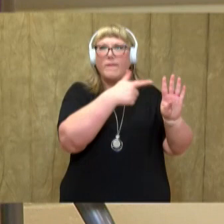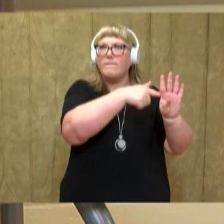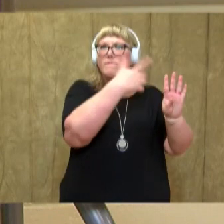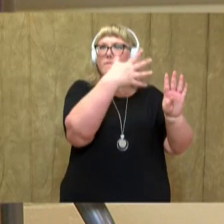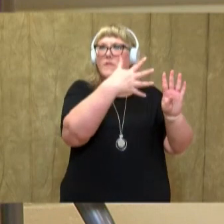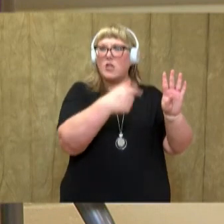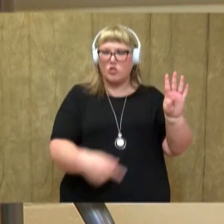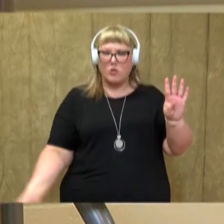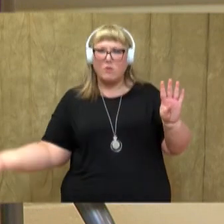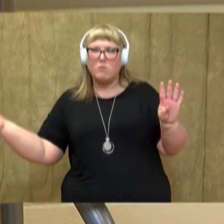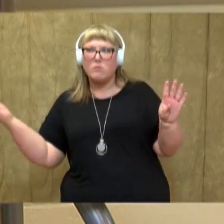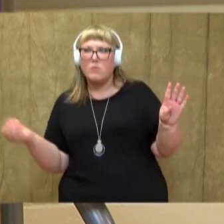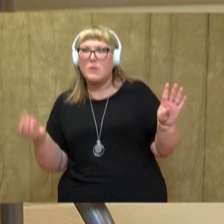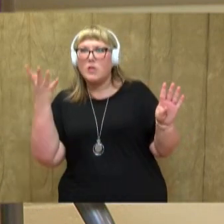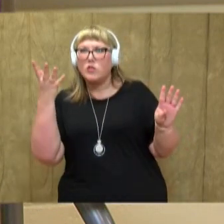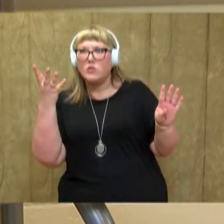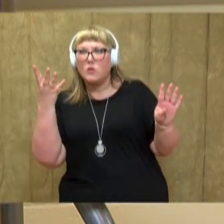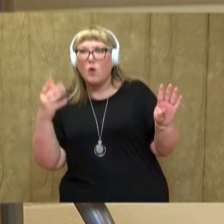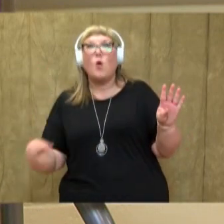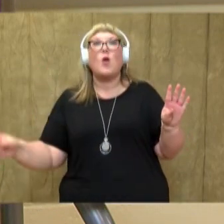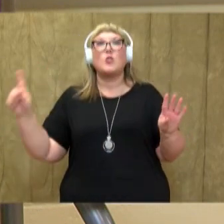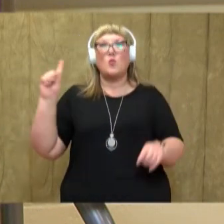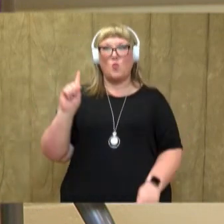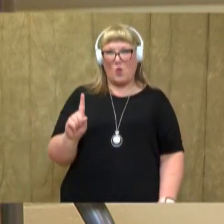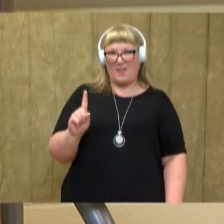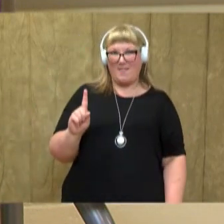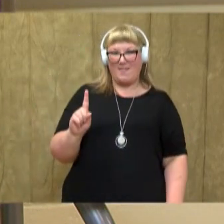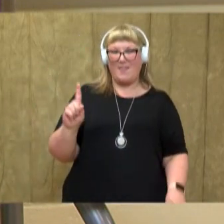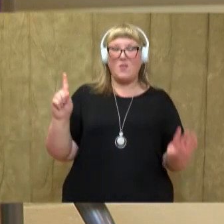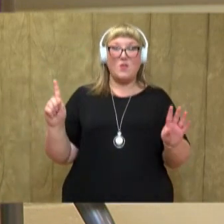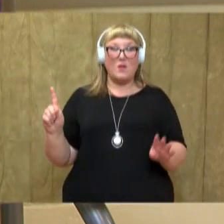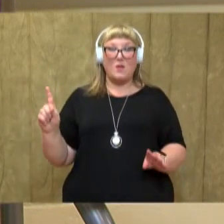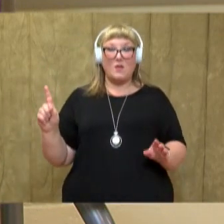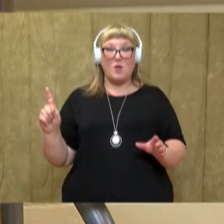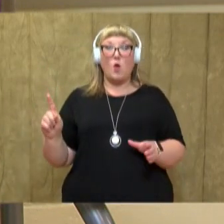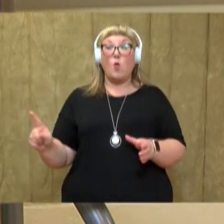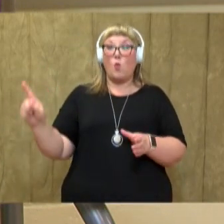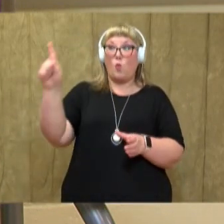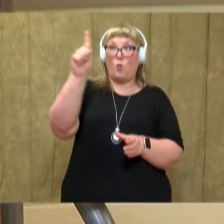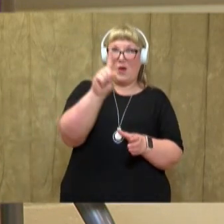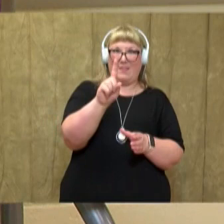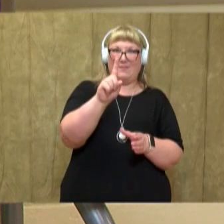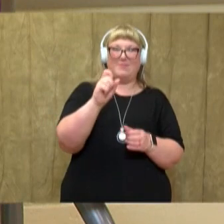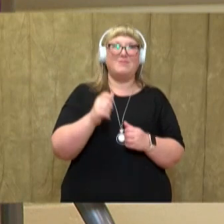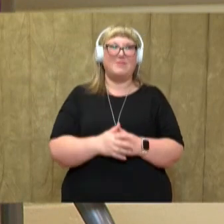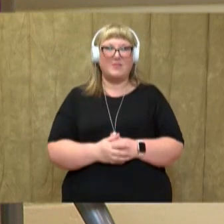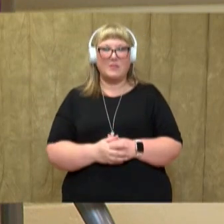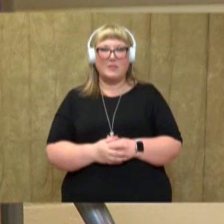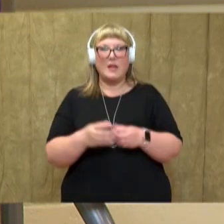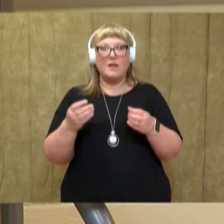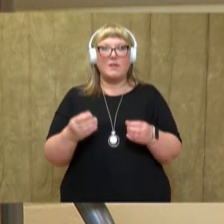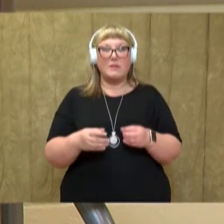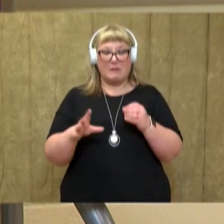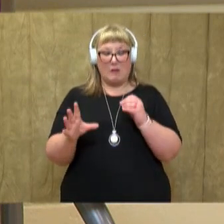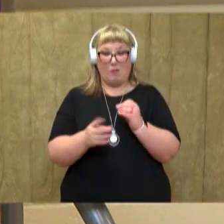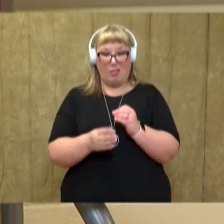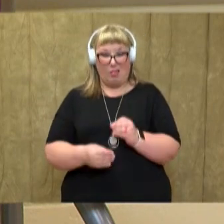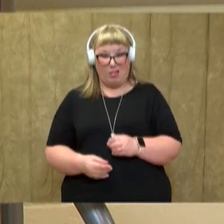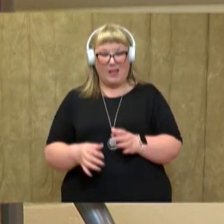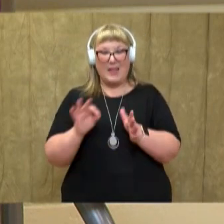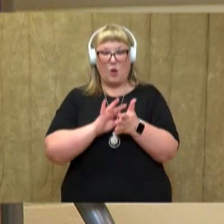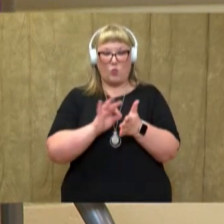we need to add to our cone? 4 plus 1. 1 more. 1. Now let's add all these